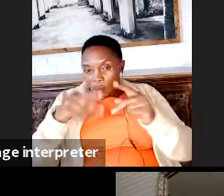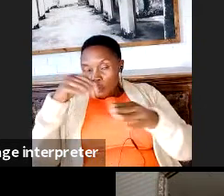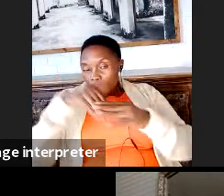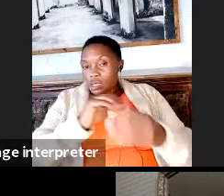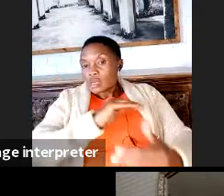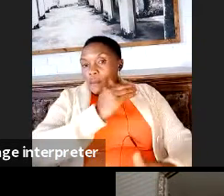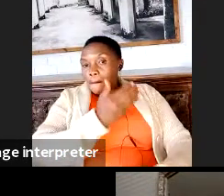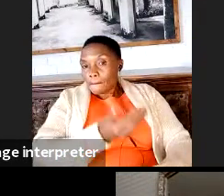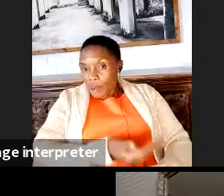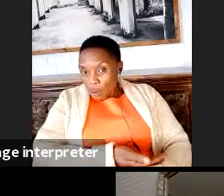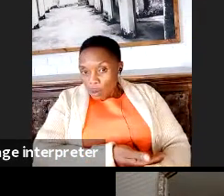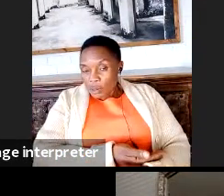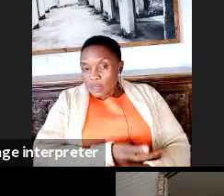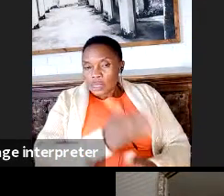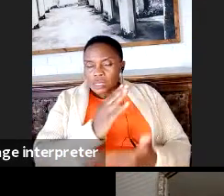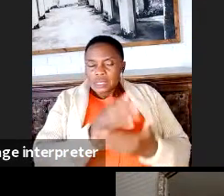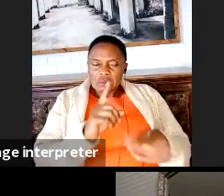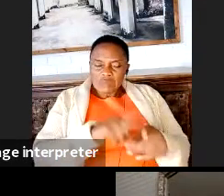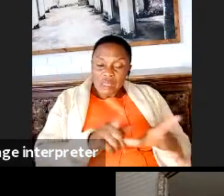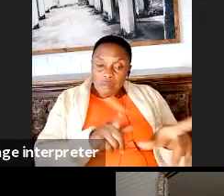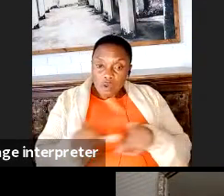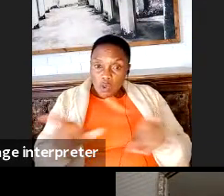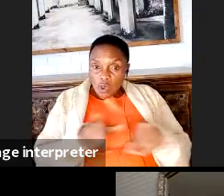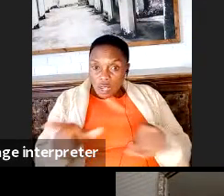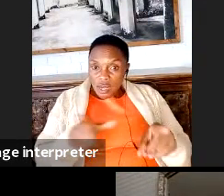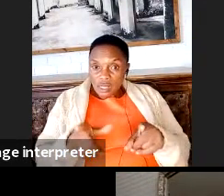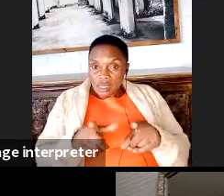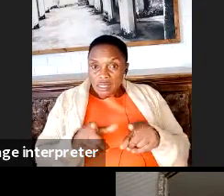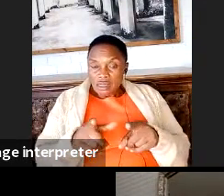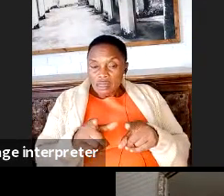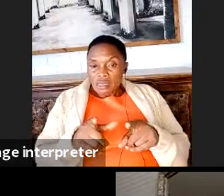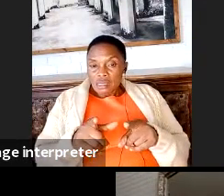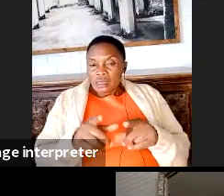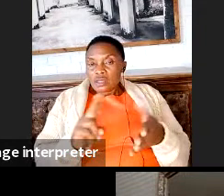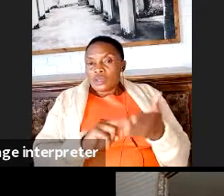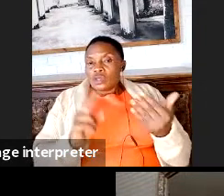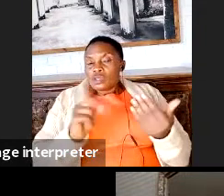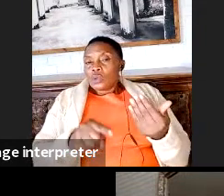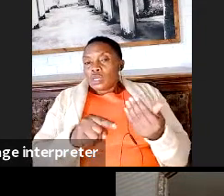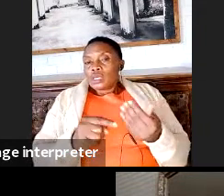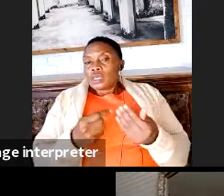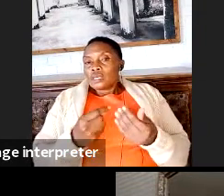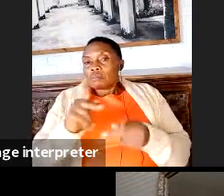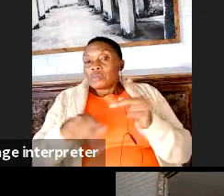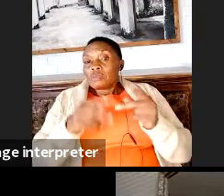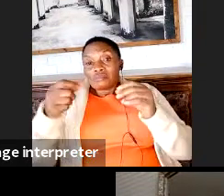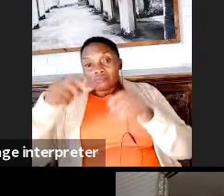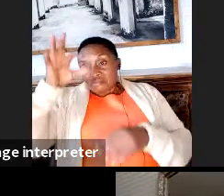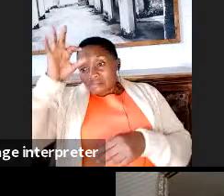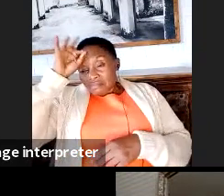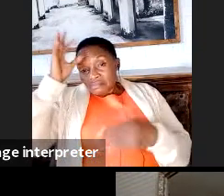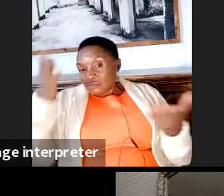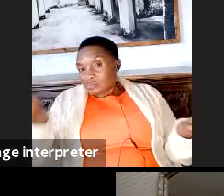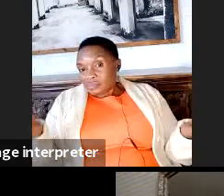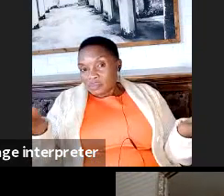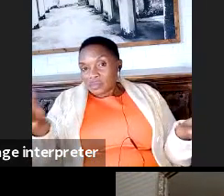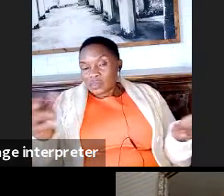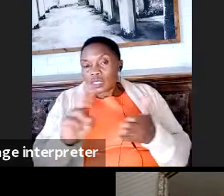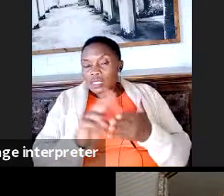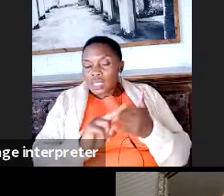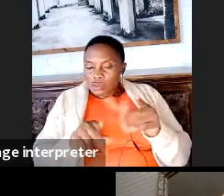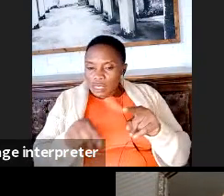to meet them in Geneva, but locally. Sometimes the advantage that they use, like Joel was saying, is the population don't know. So they